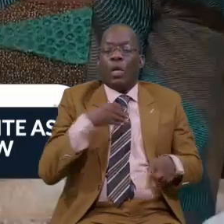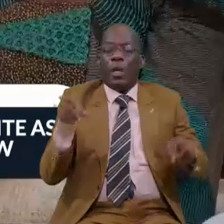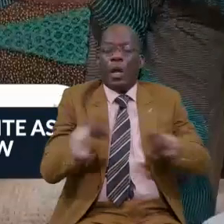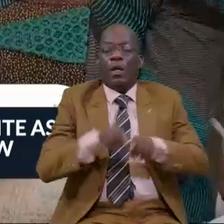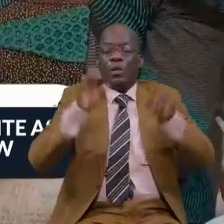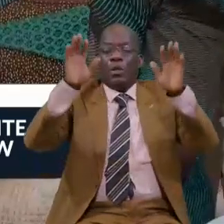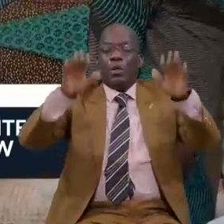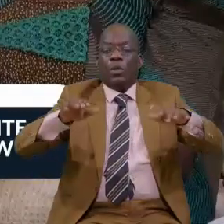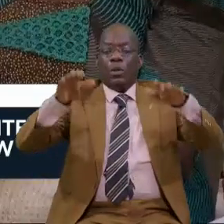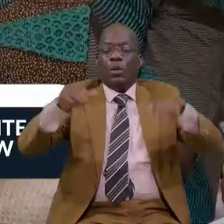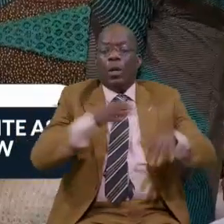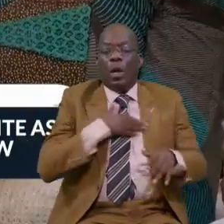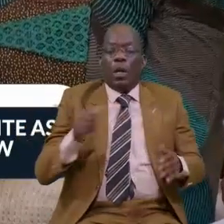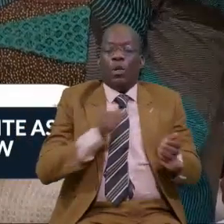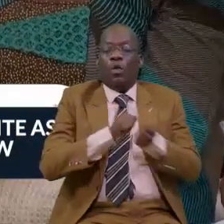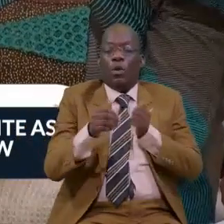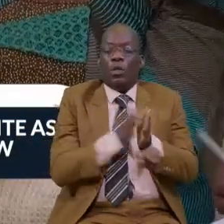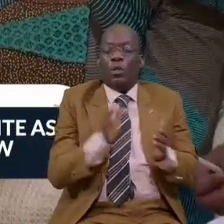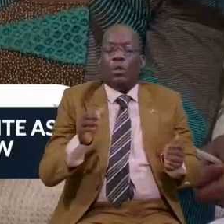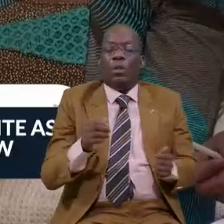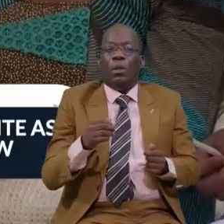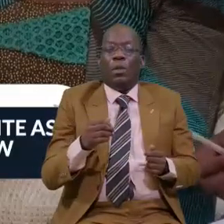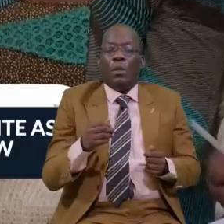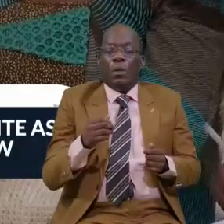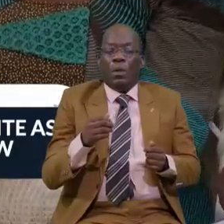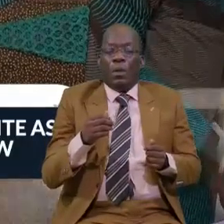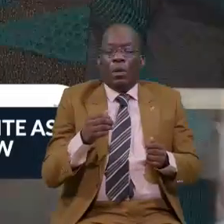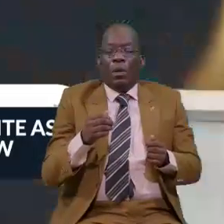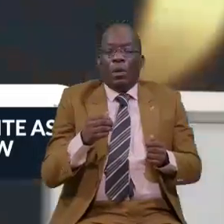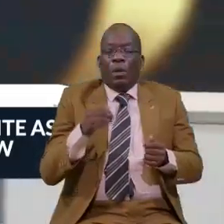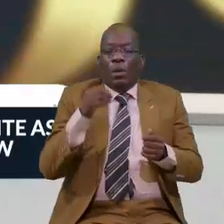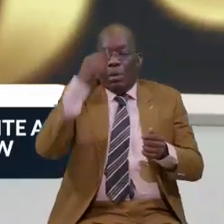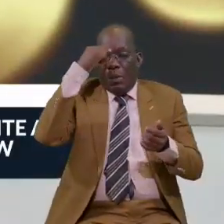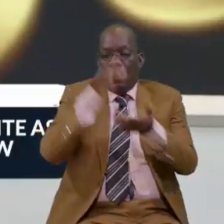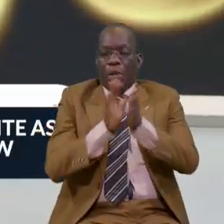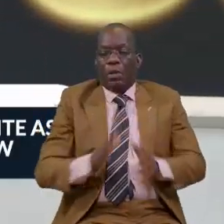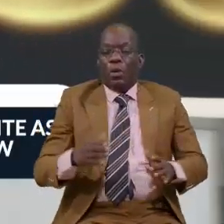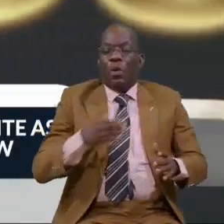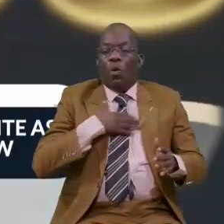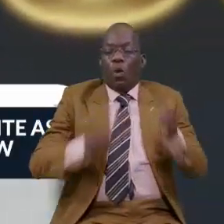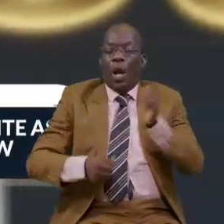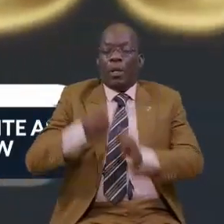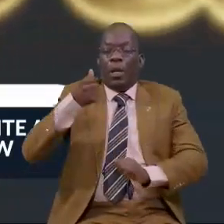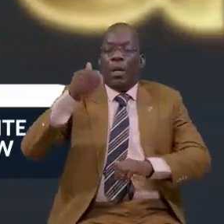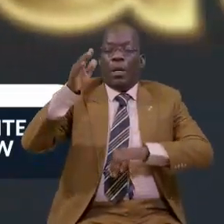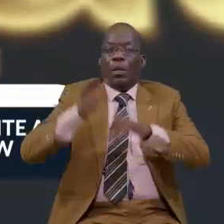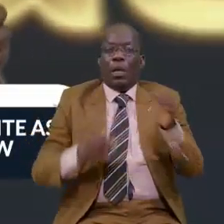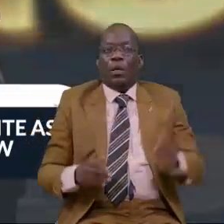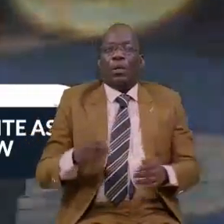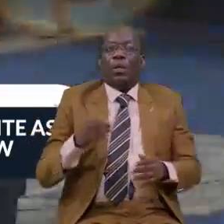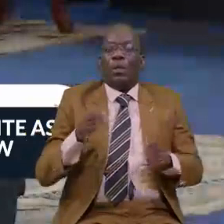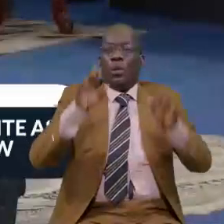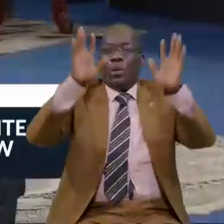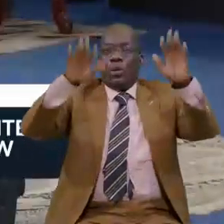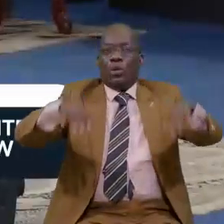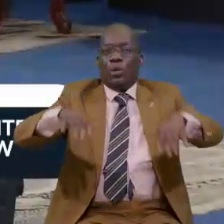washing saints whiter than snow. It tells us in Isaiah chapter